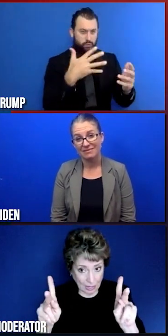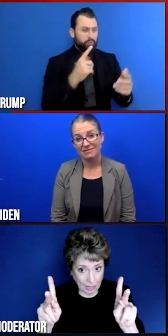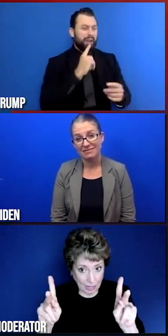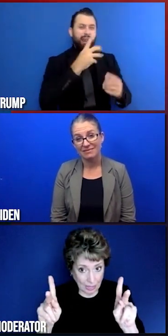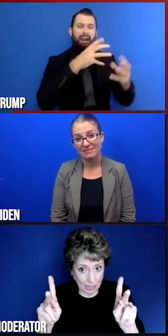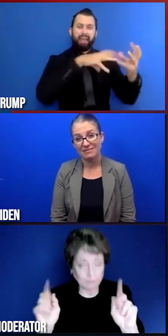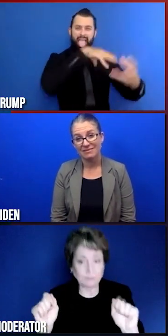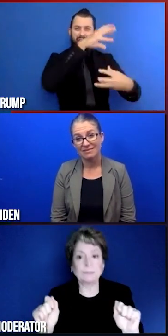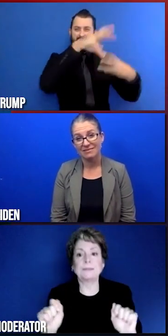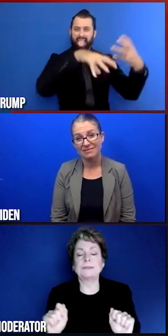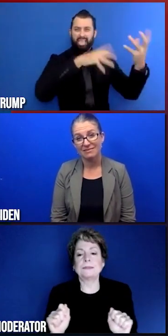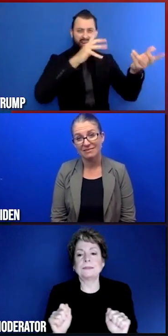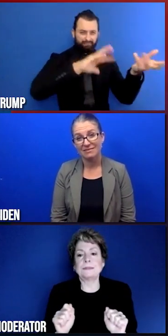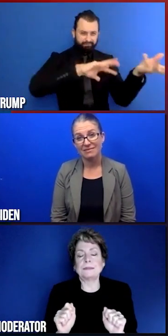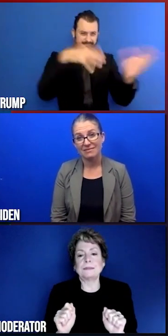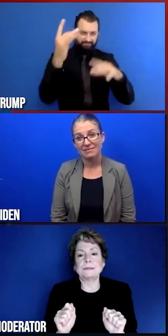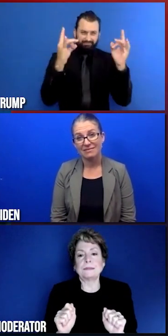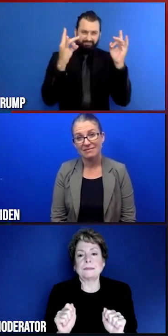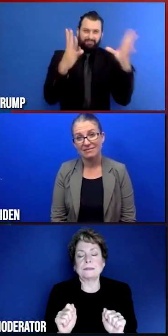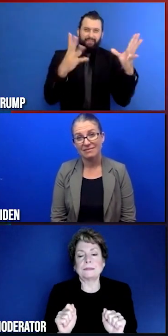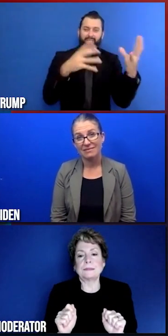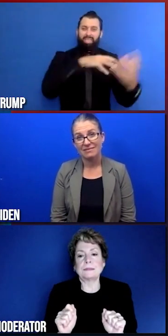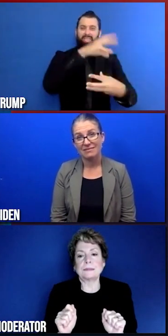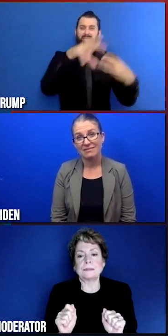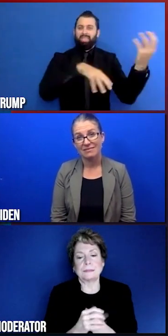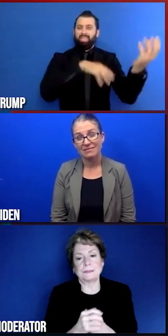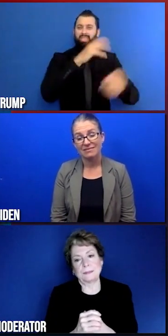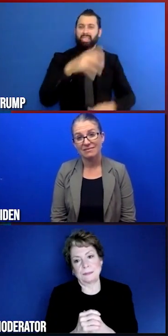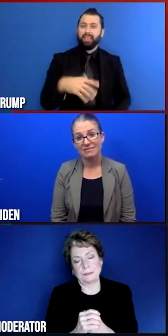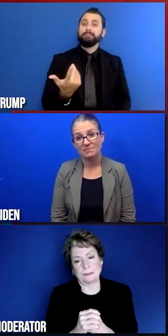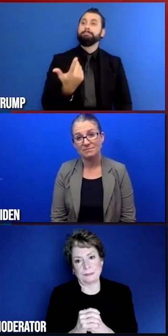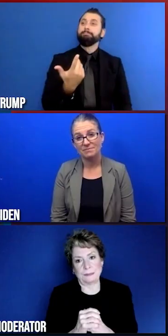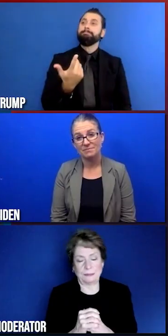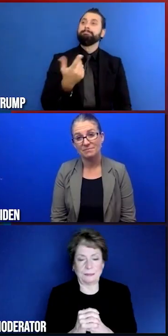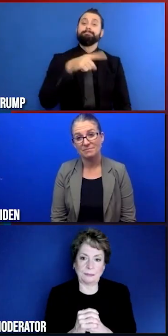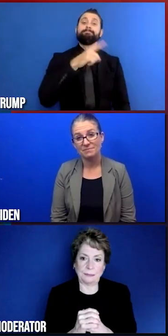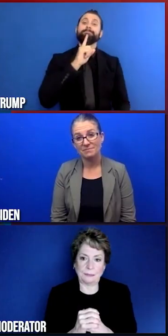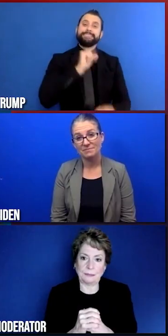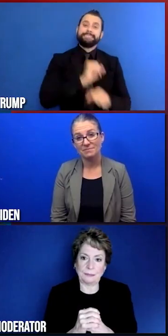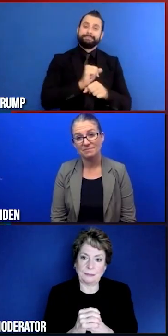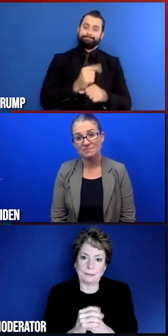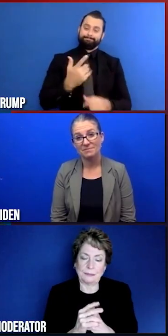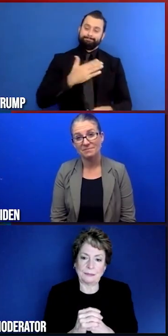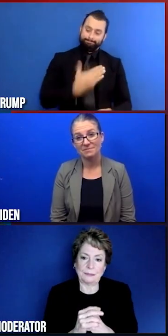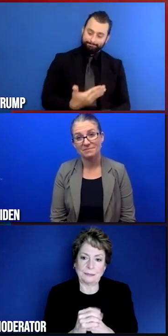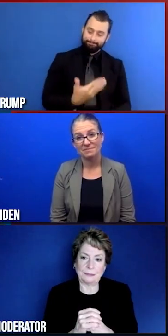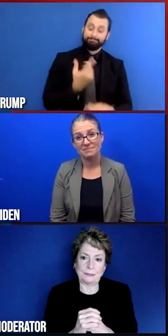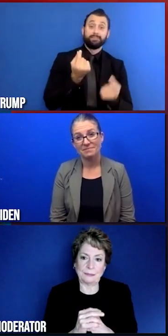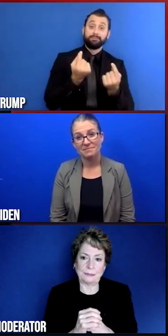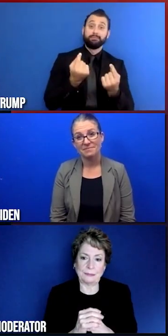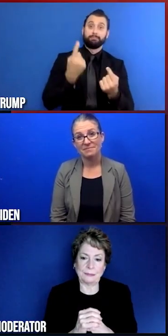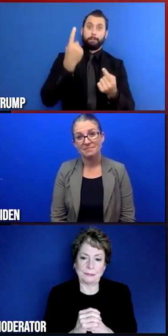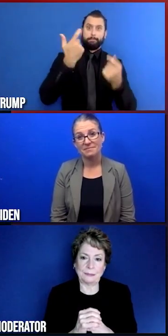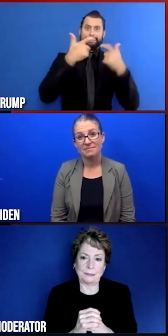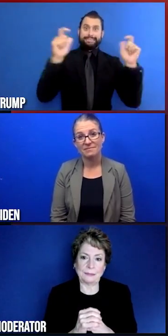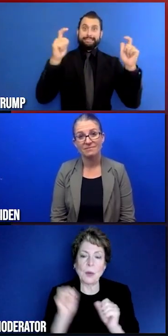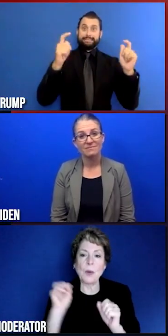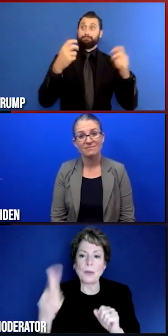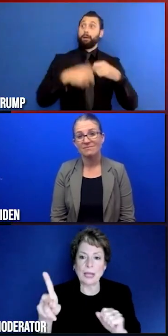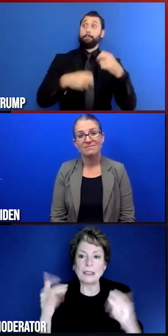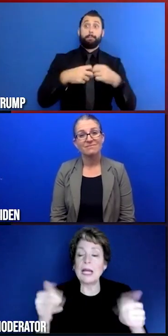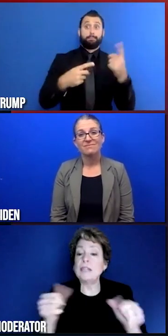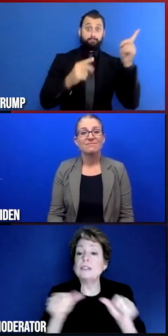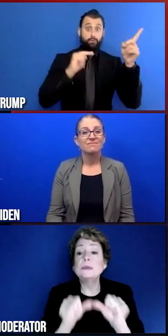I think, the first to say it was the single biggest problem he thought that our country had. Okay, let's move on to American families and the